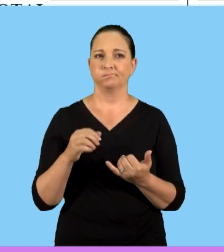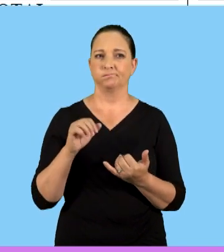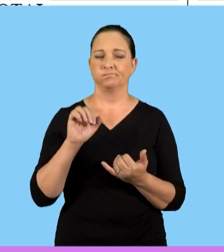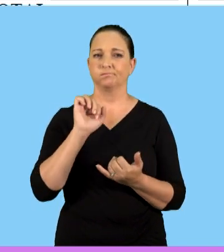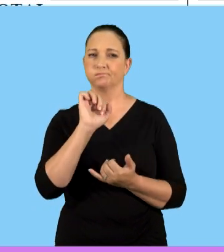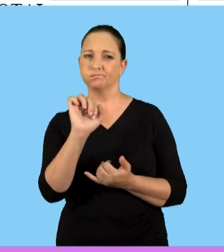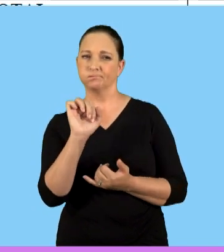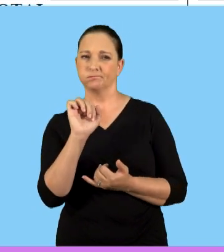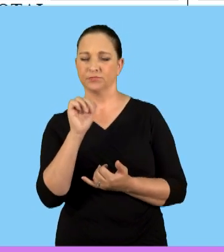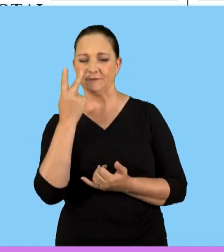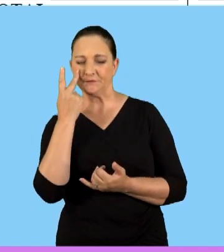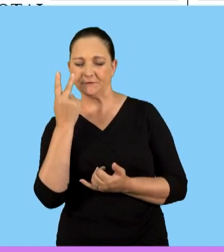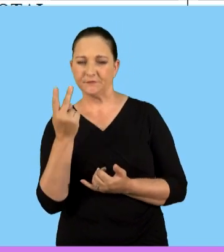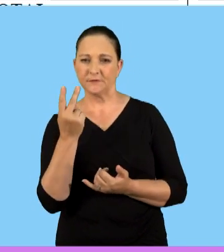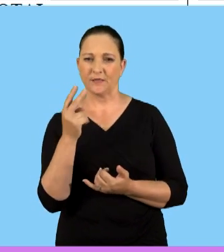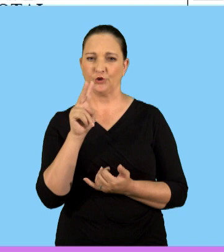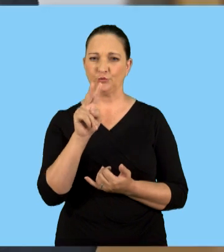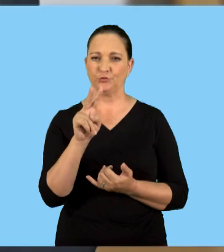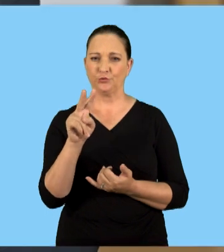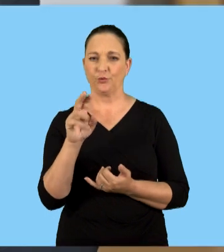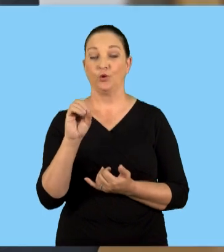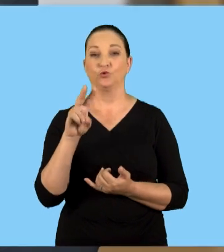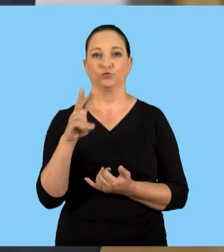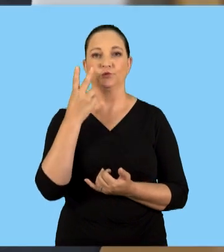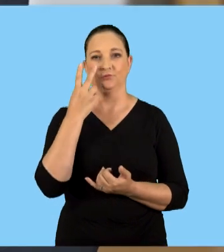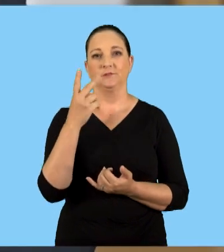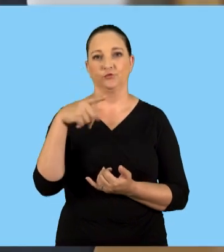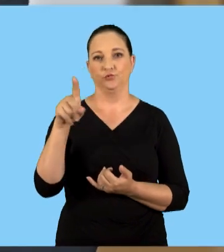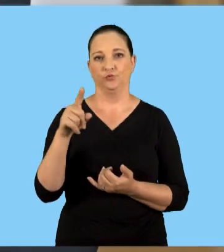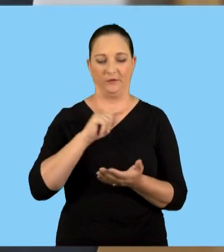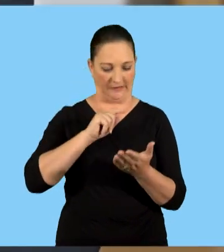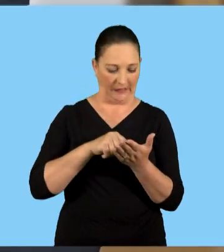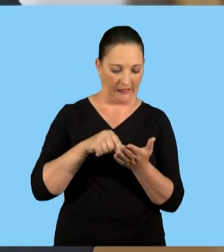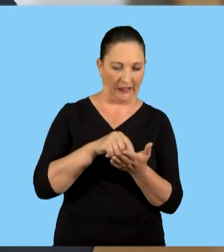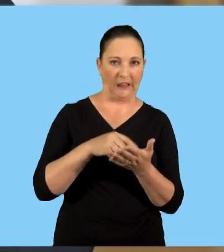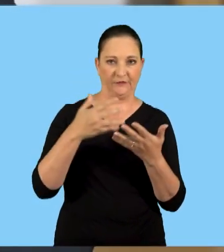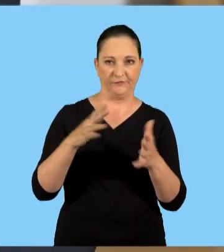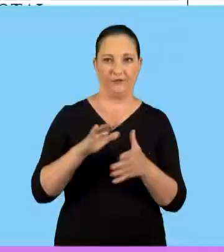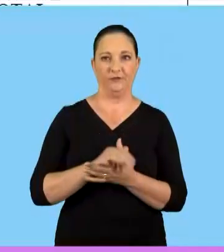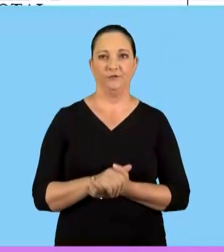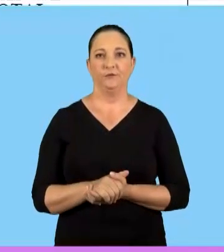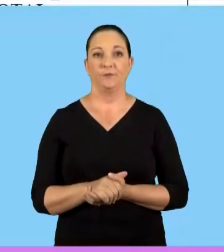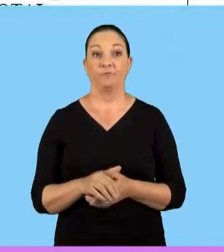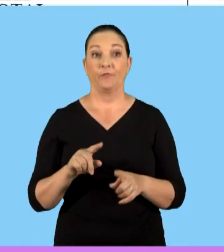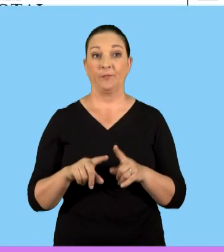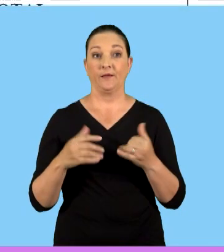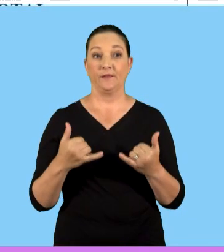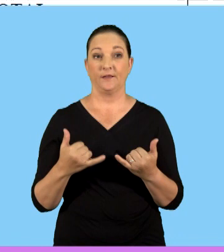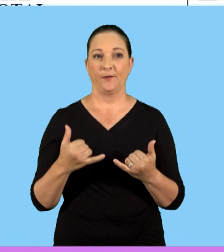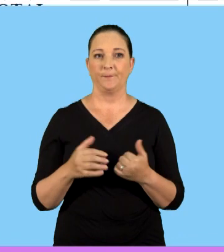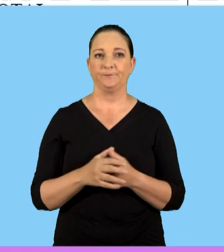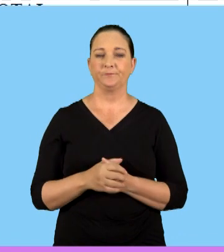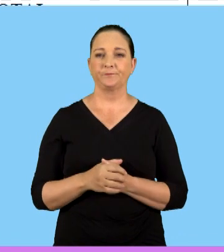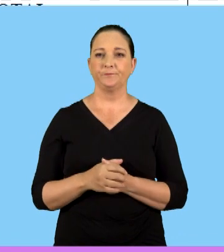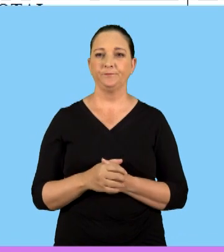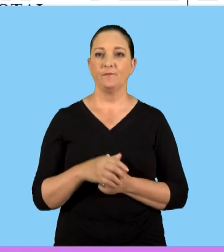Verify if this amount is correct. So we've got to show that that amount is true. And we do that by calculation. So let's look at the table.